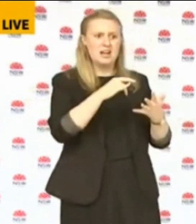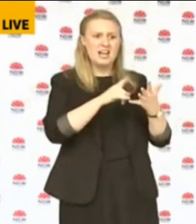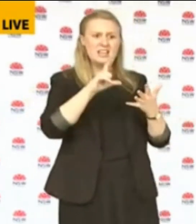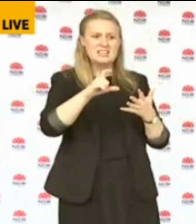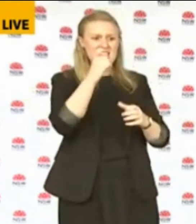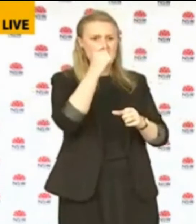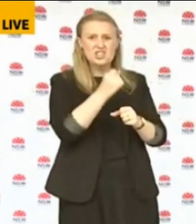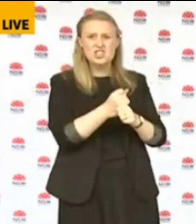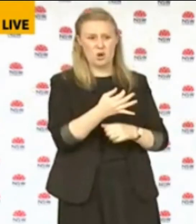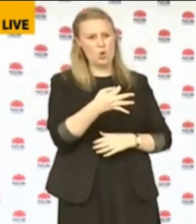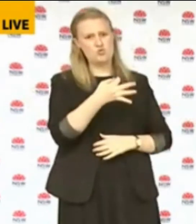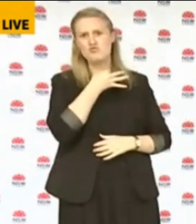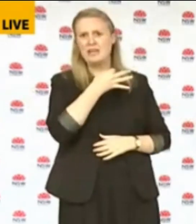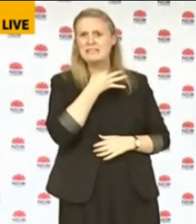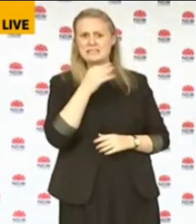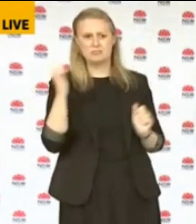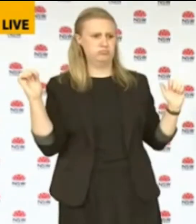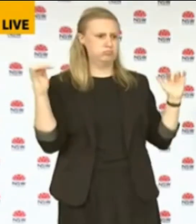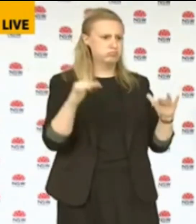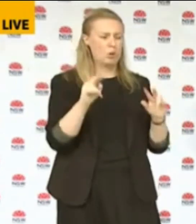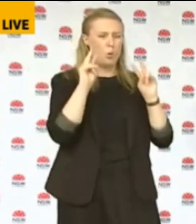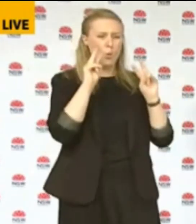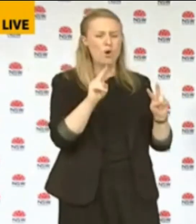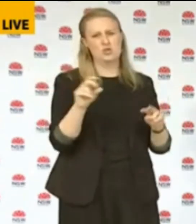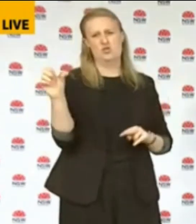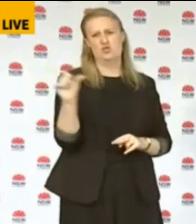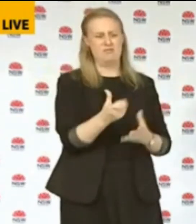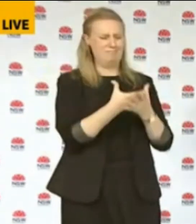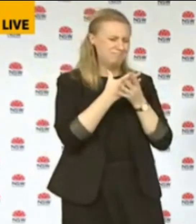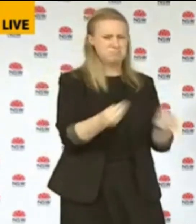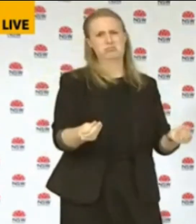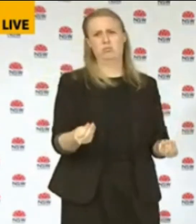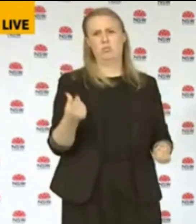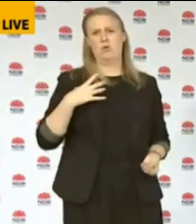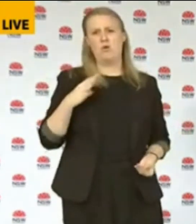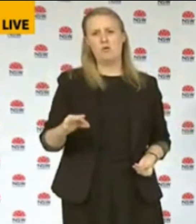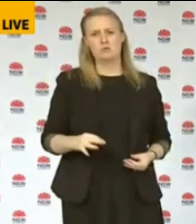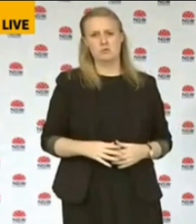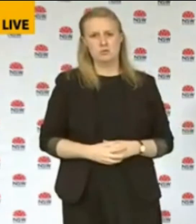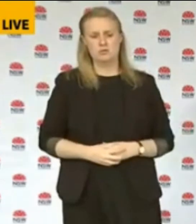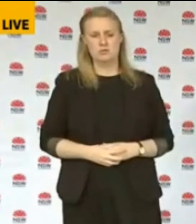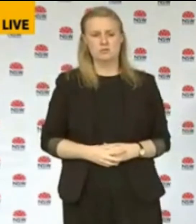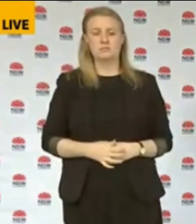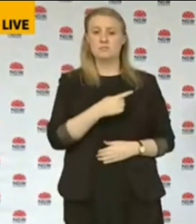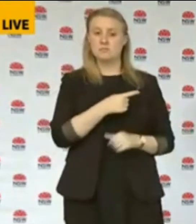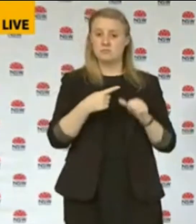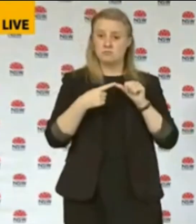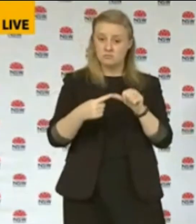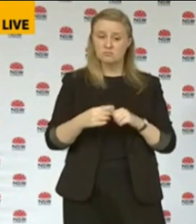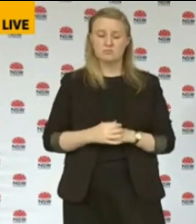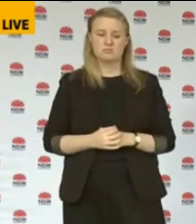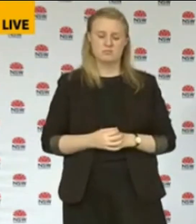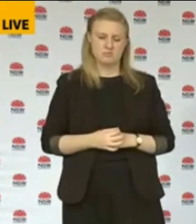New South Wales has struck, I think, the leading balance in the country in terms of keeping open what is